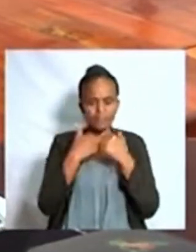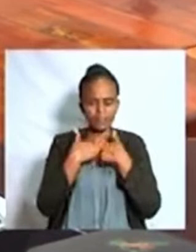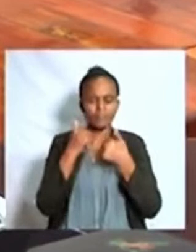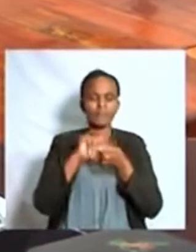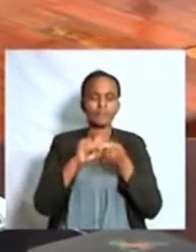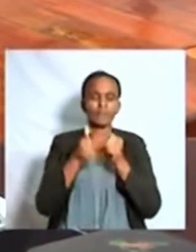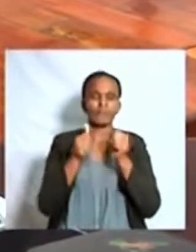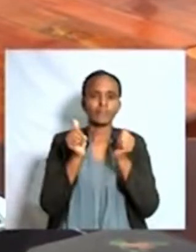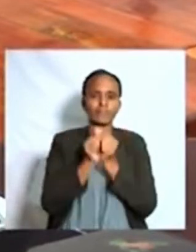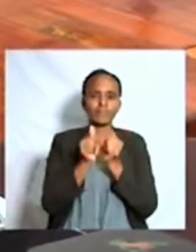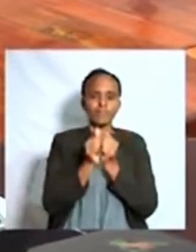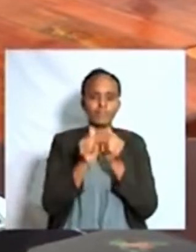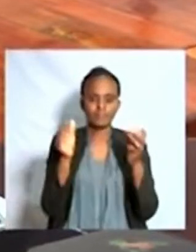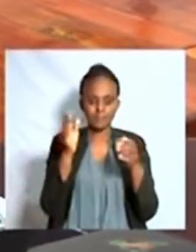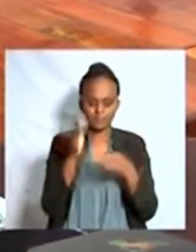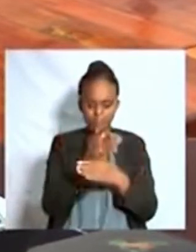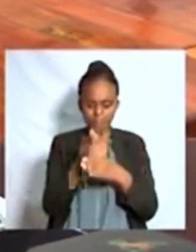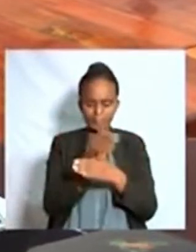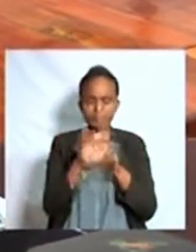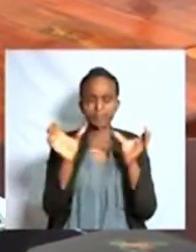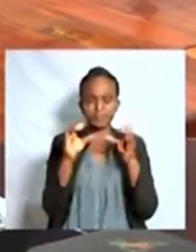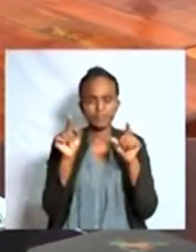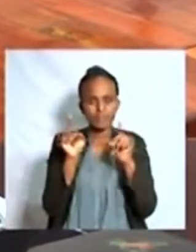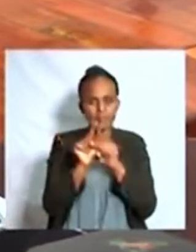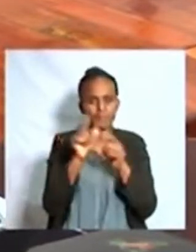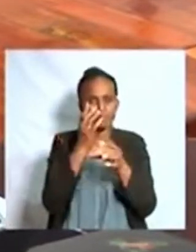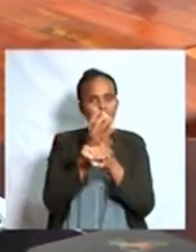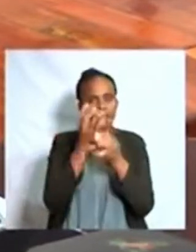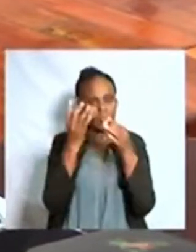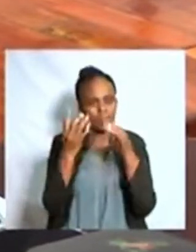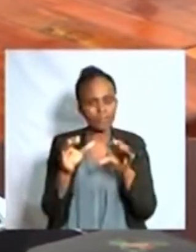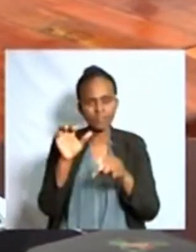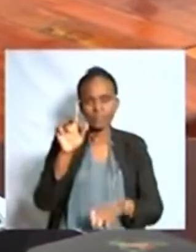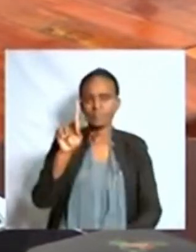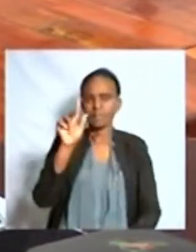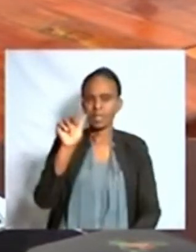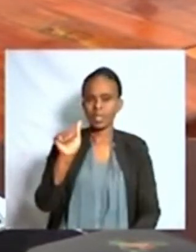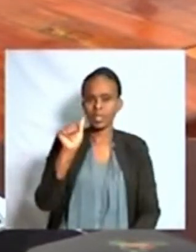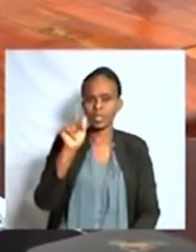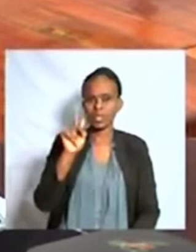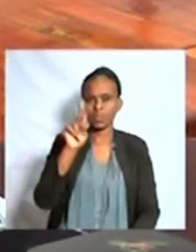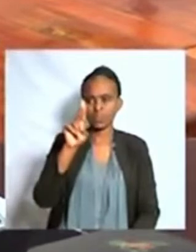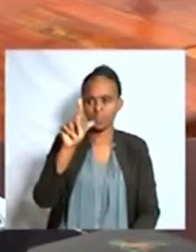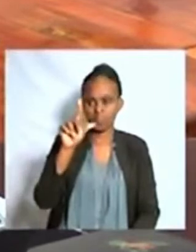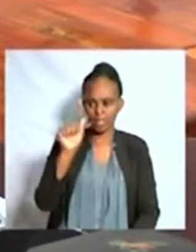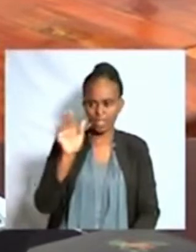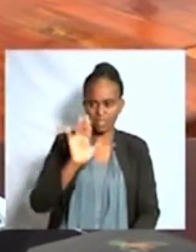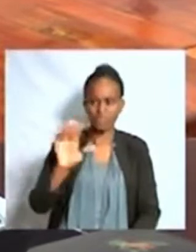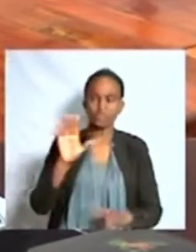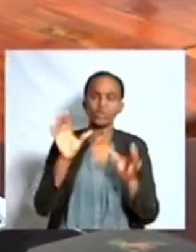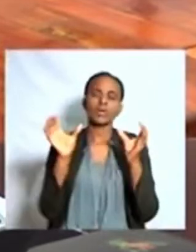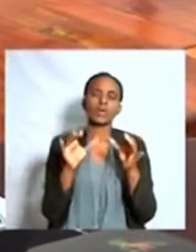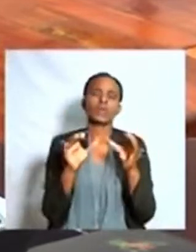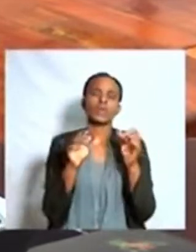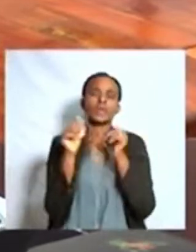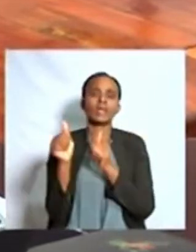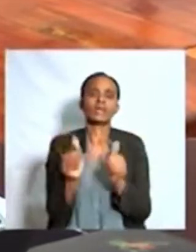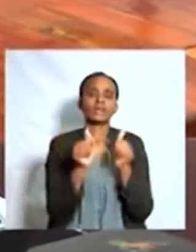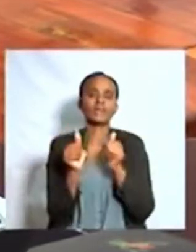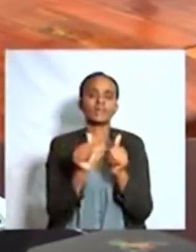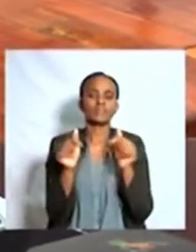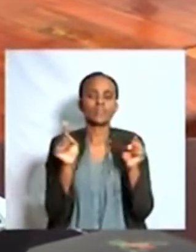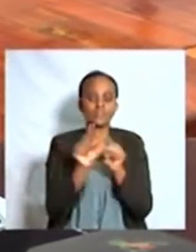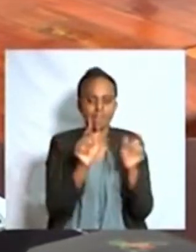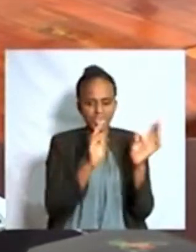business communities in Chinsali, including Kakula Guest House owned and operated by the council. On the action taken and